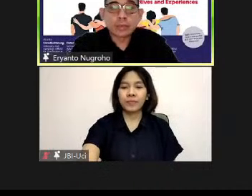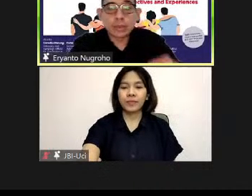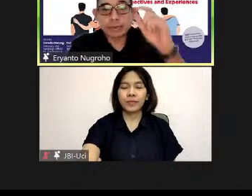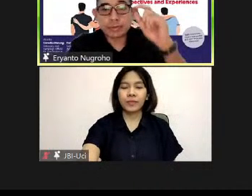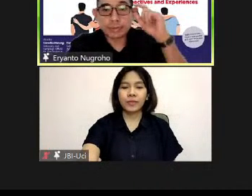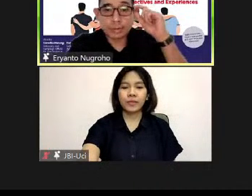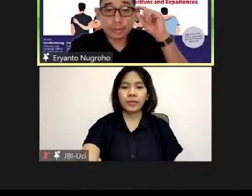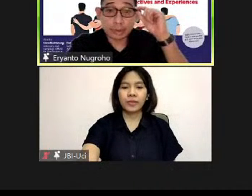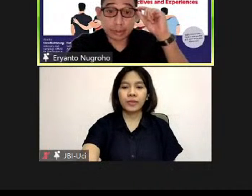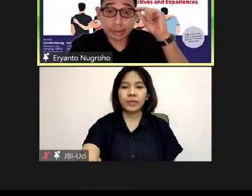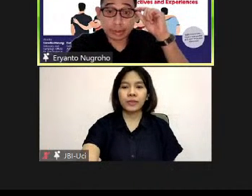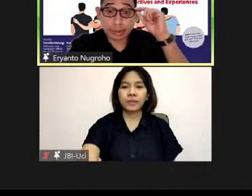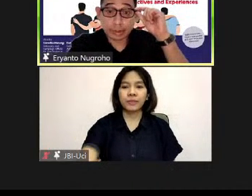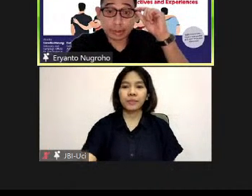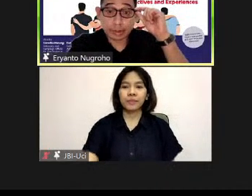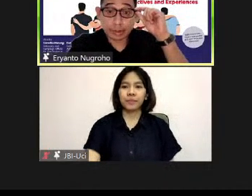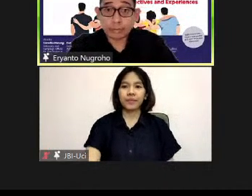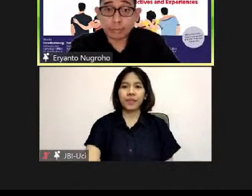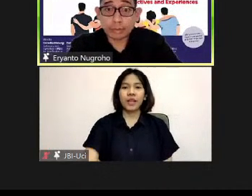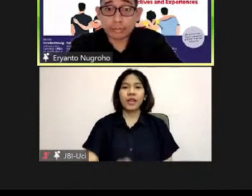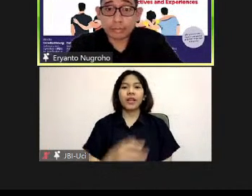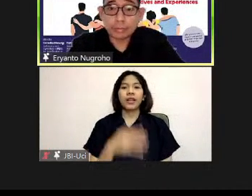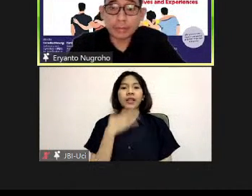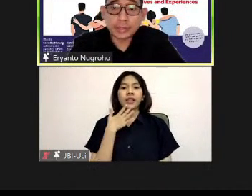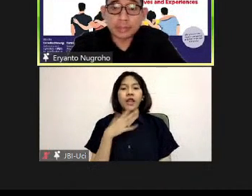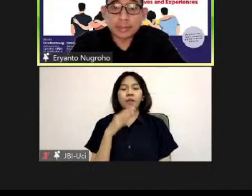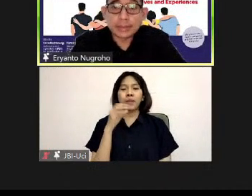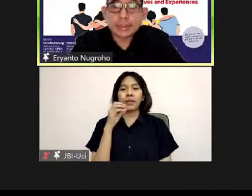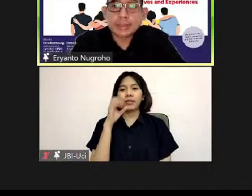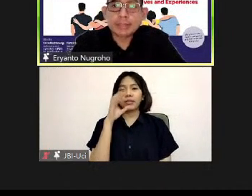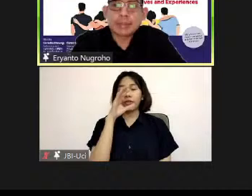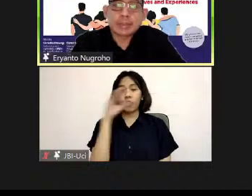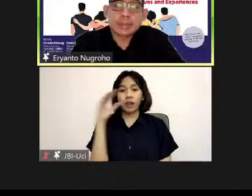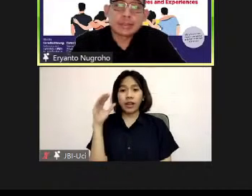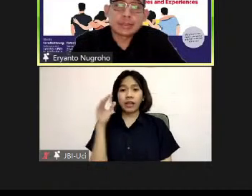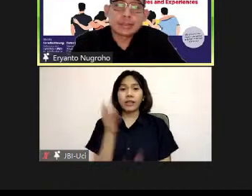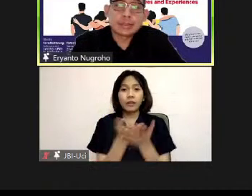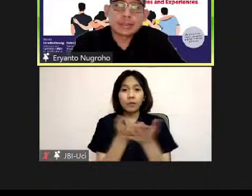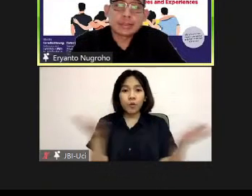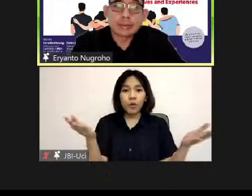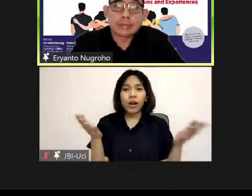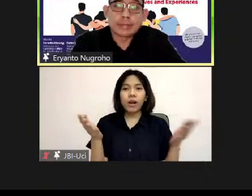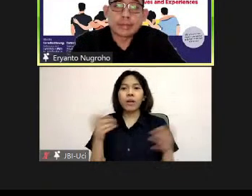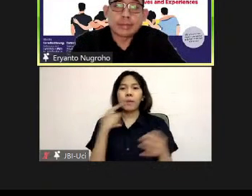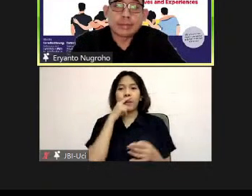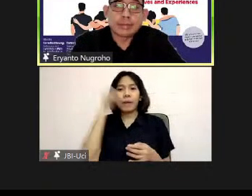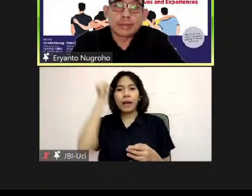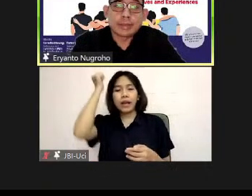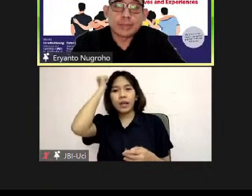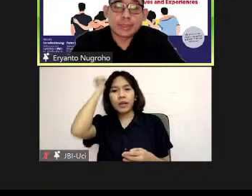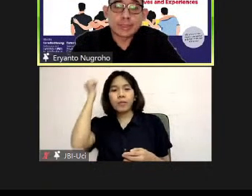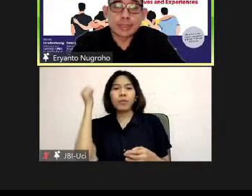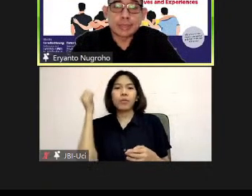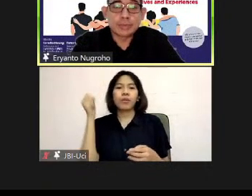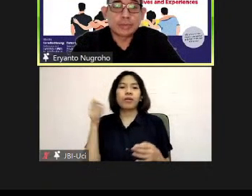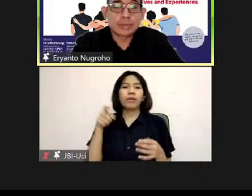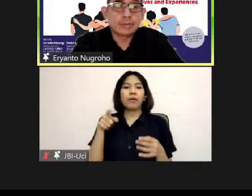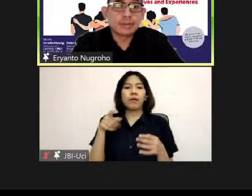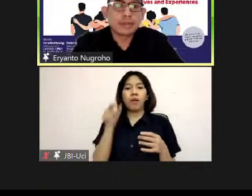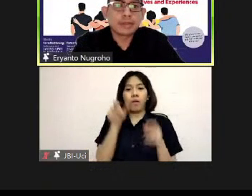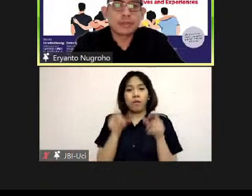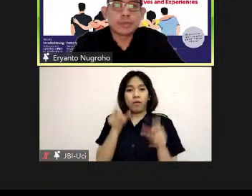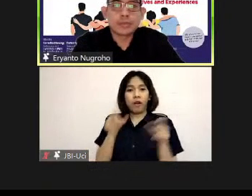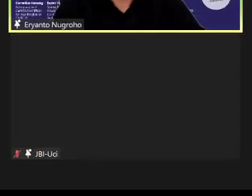Thank you. Good afternoon for all of you, participants and speakers in Indonesia time